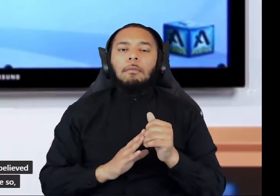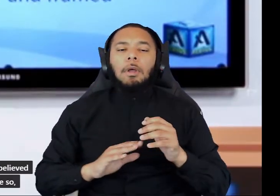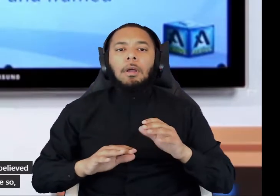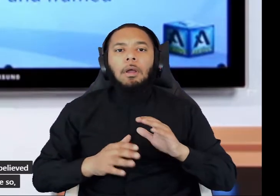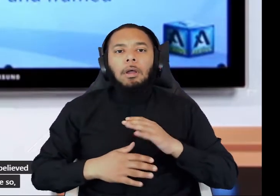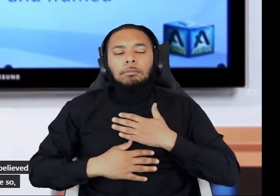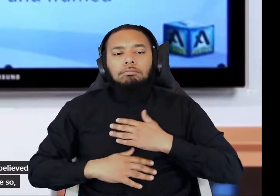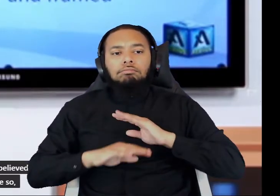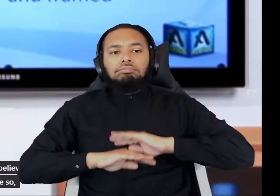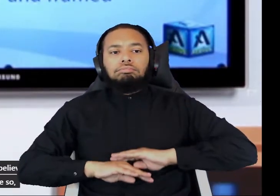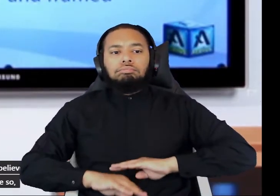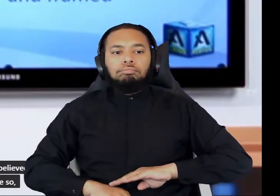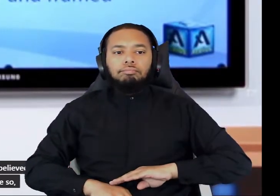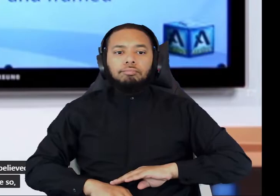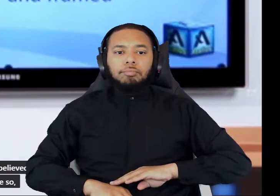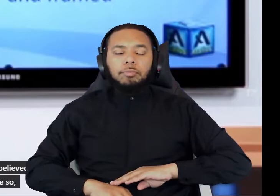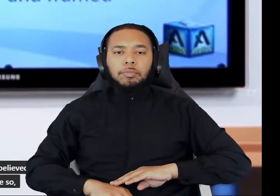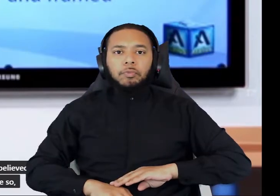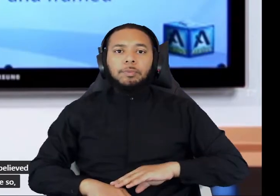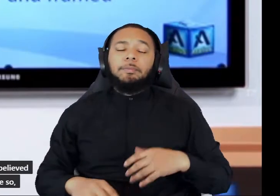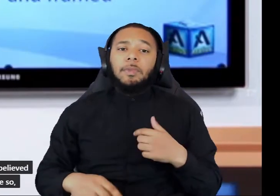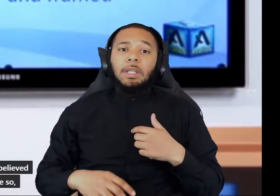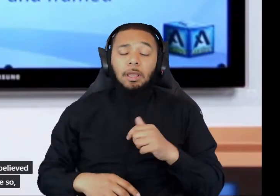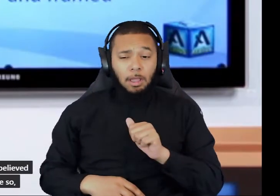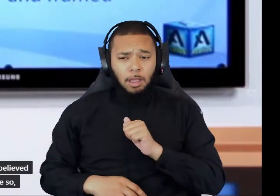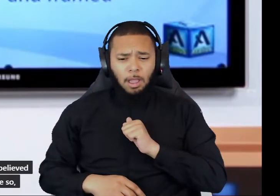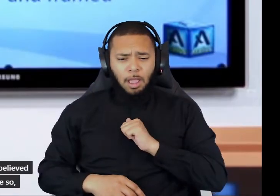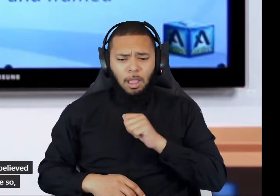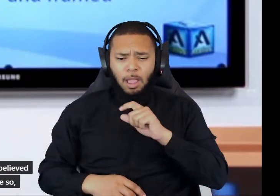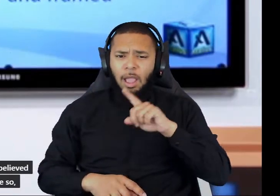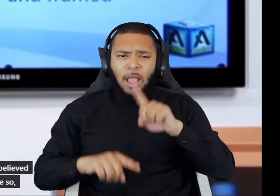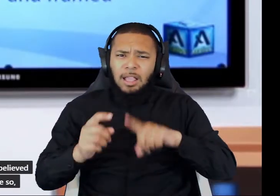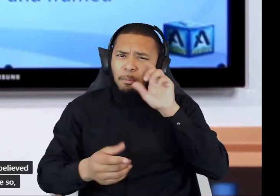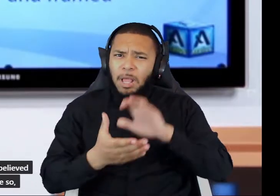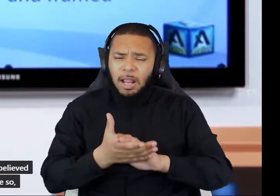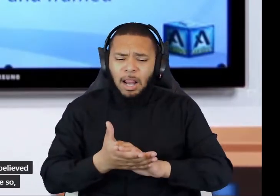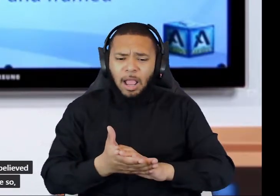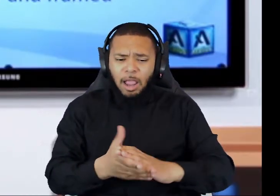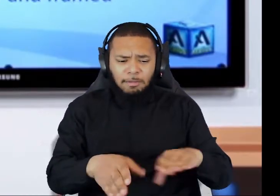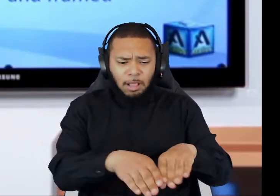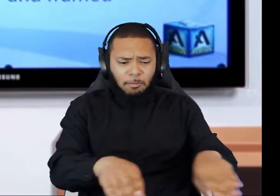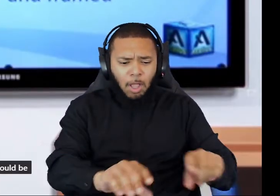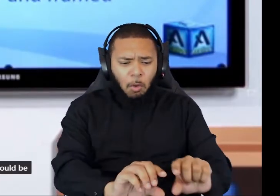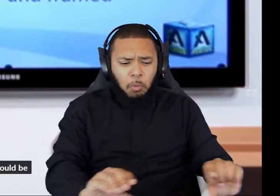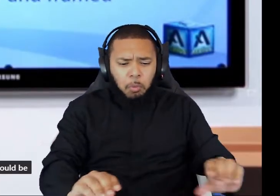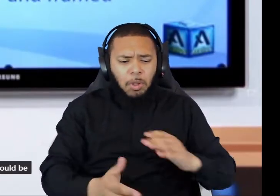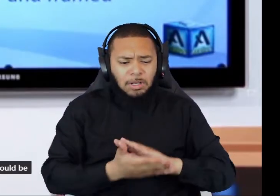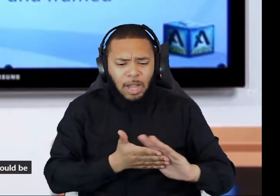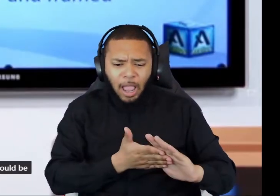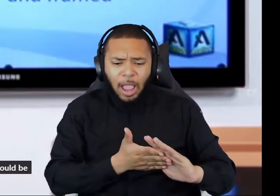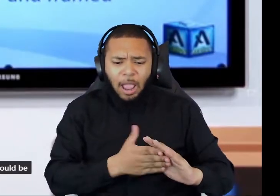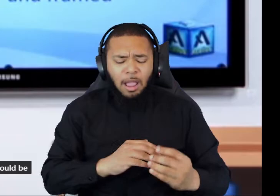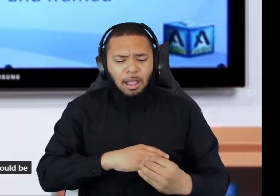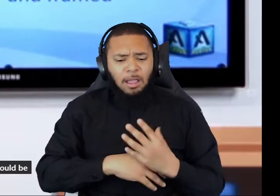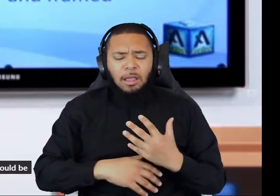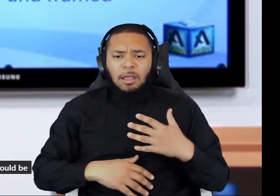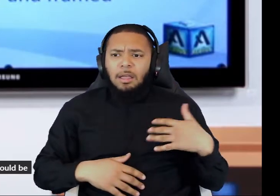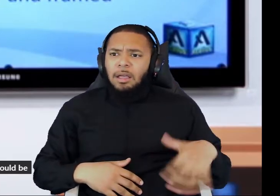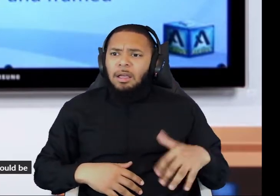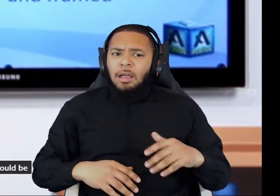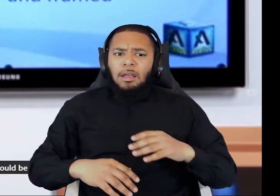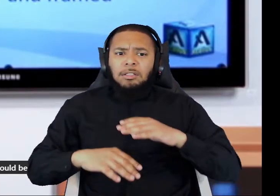consolation. I could not have believed that a rag carpet could feast me so, and so content